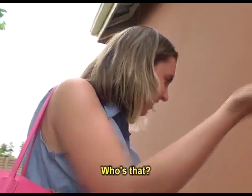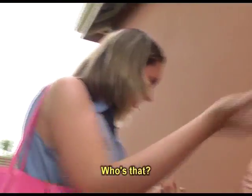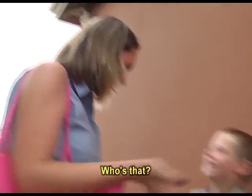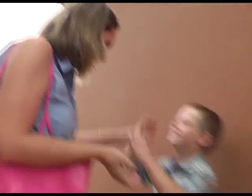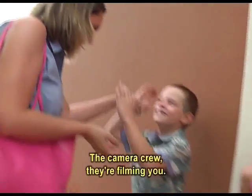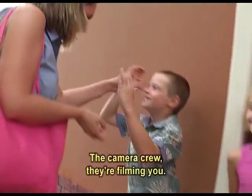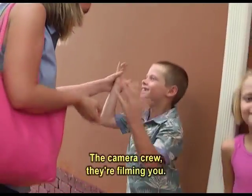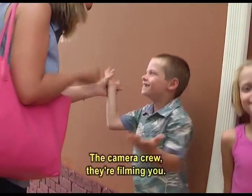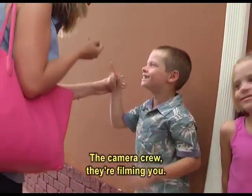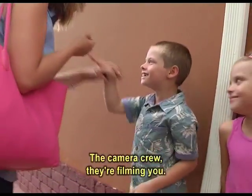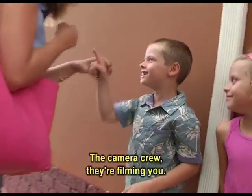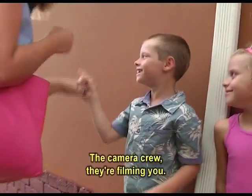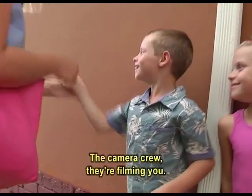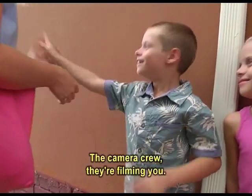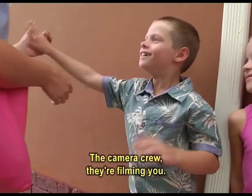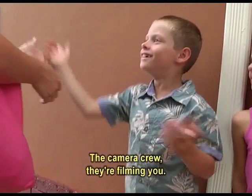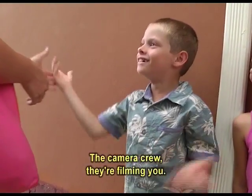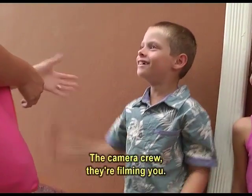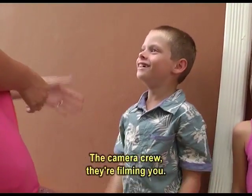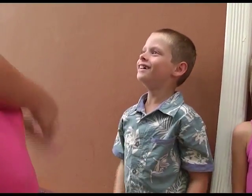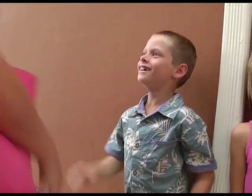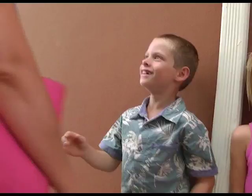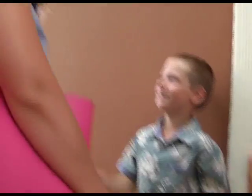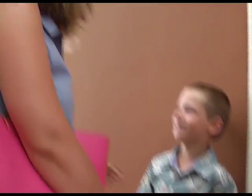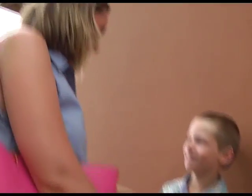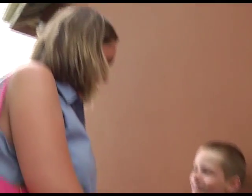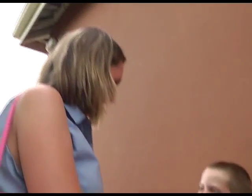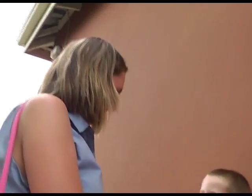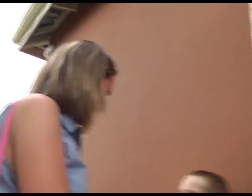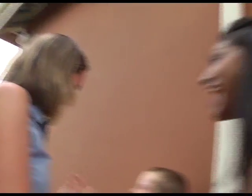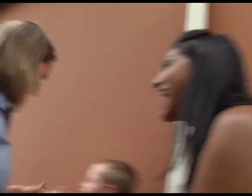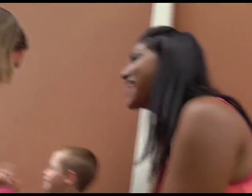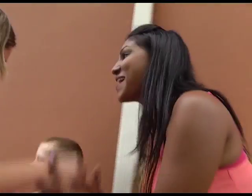Who's that? The camera crew, they're filming you.